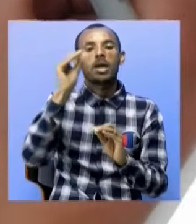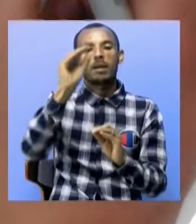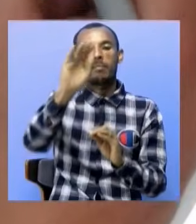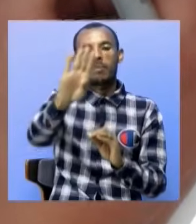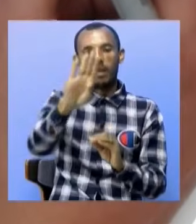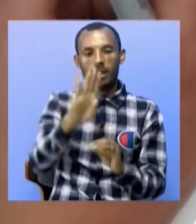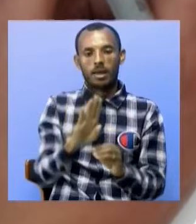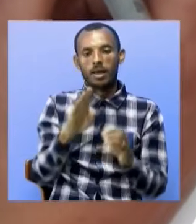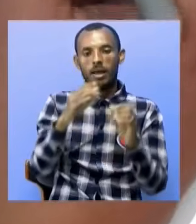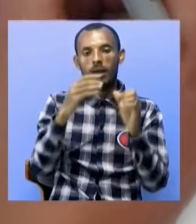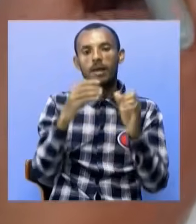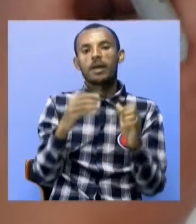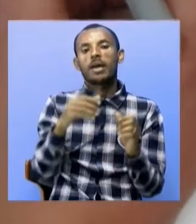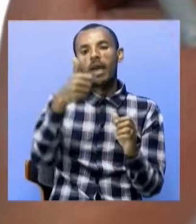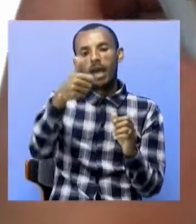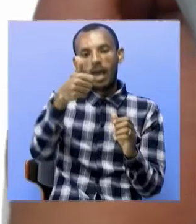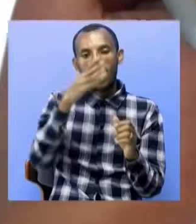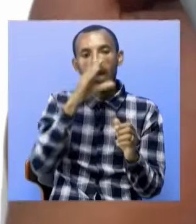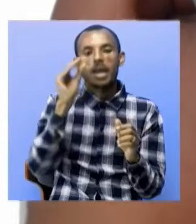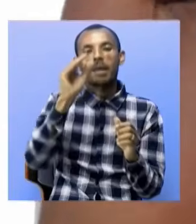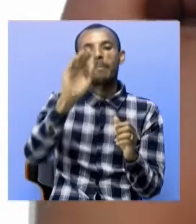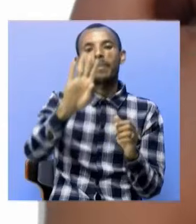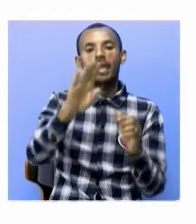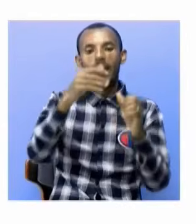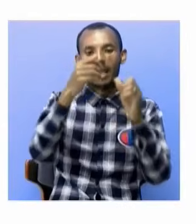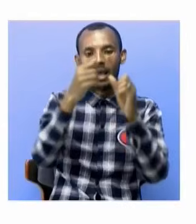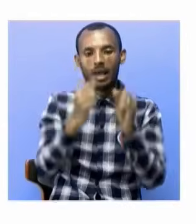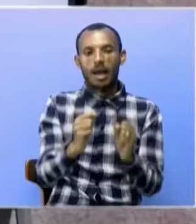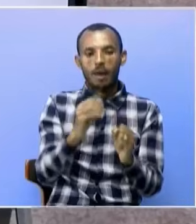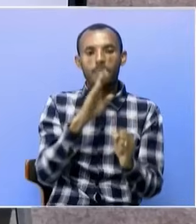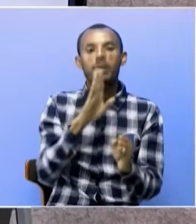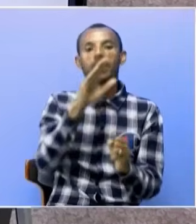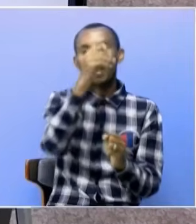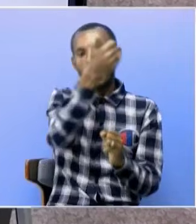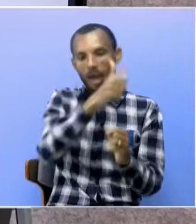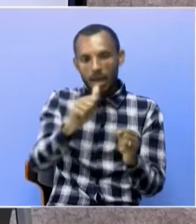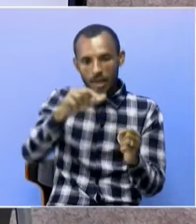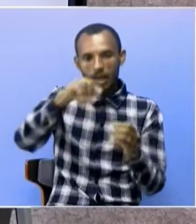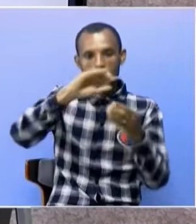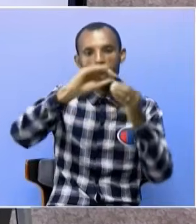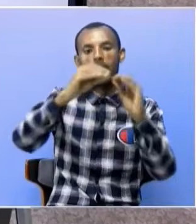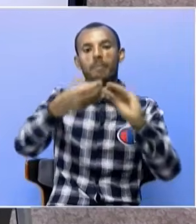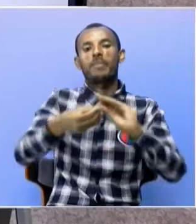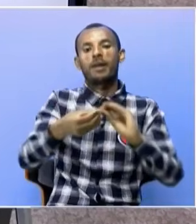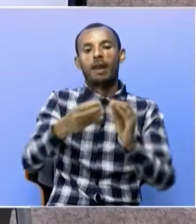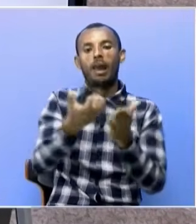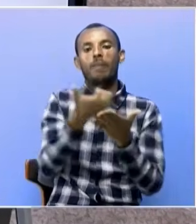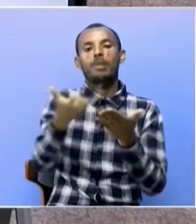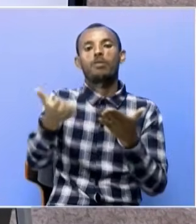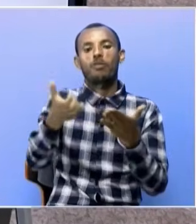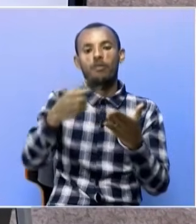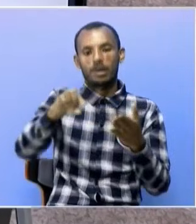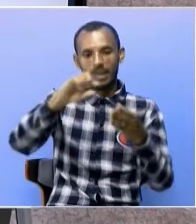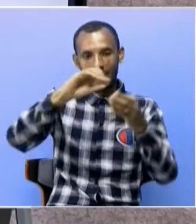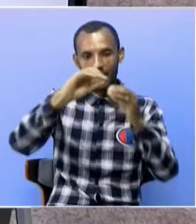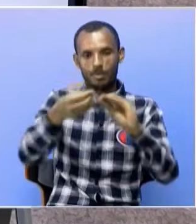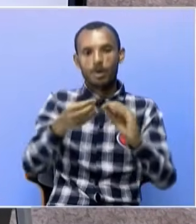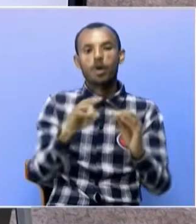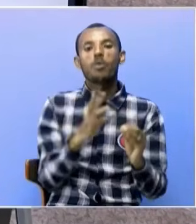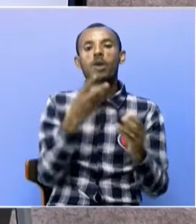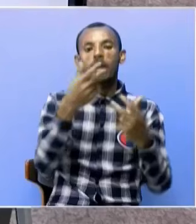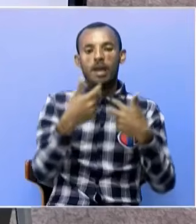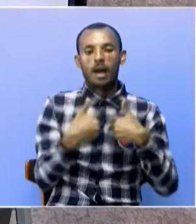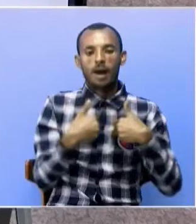be any rational numbers. Okay, they are an element of a rational number. We have